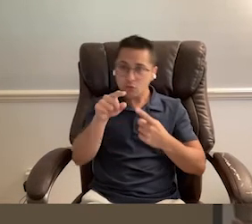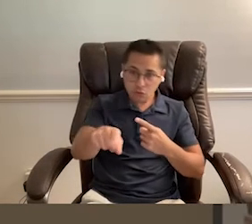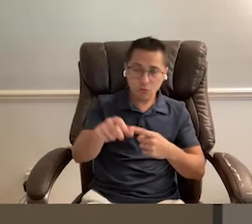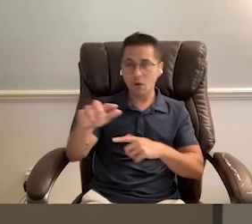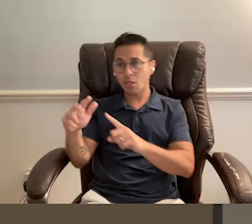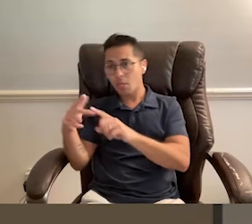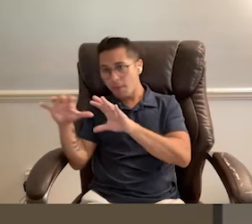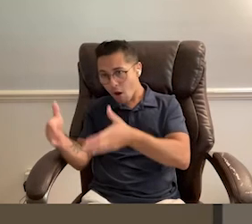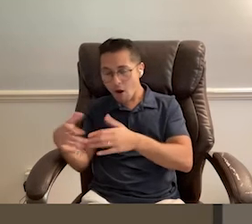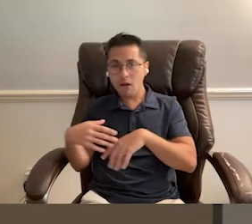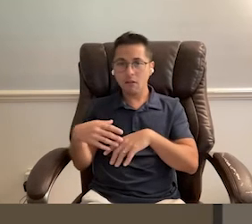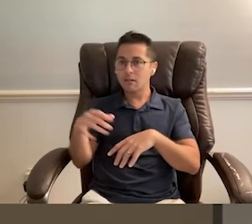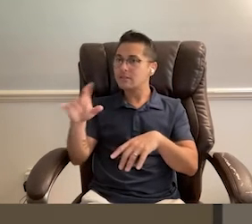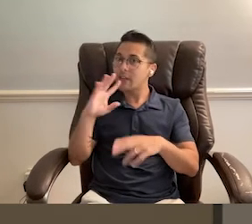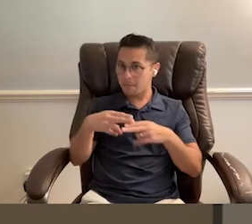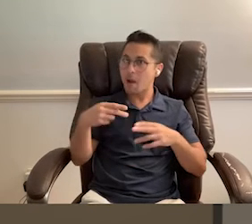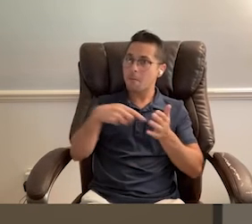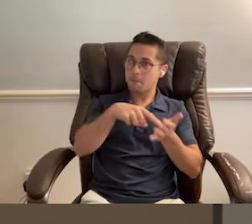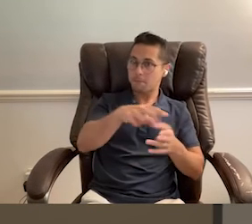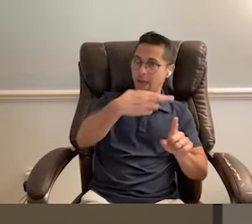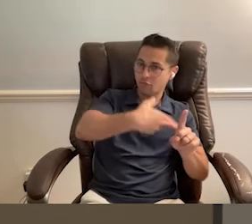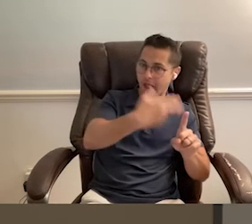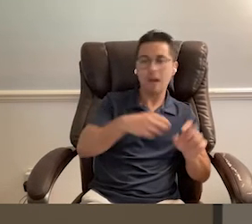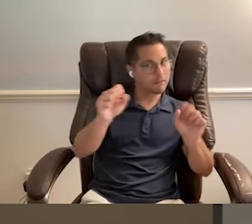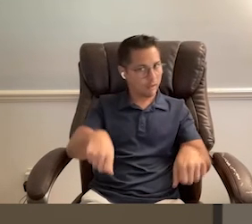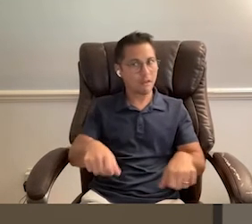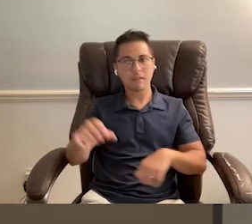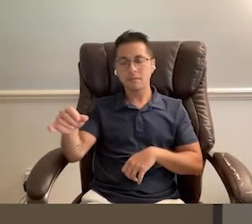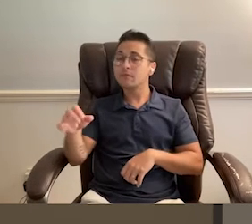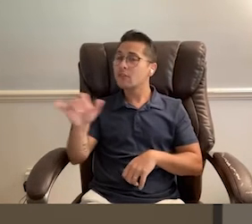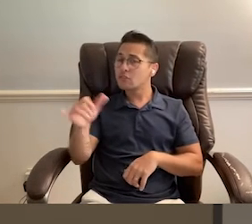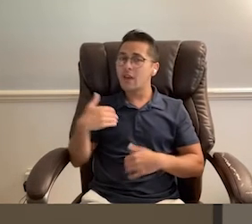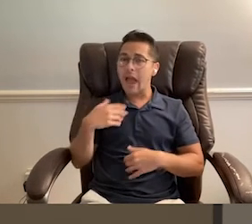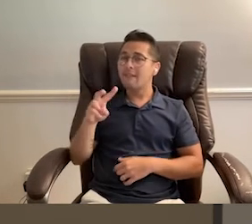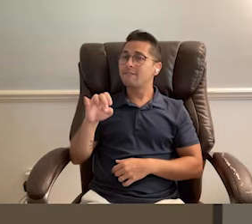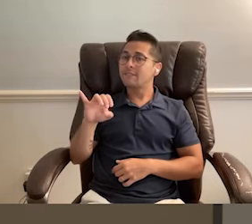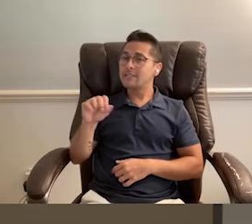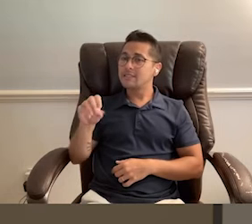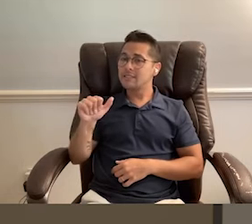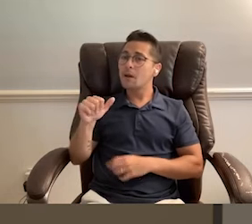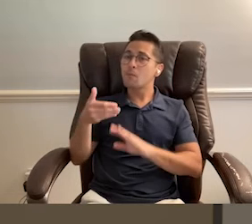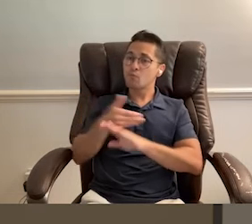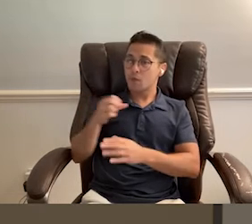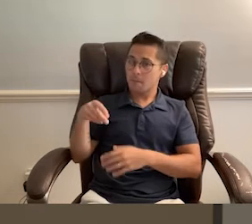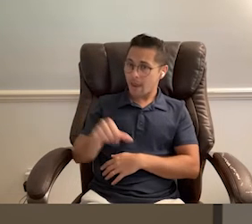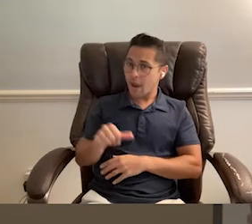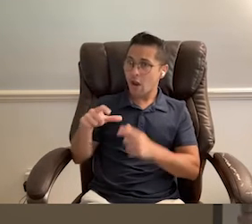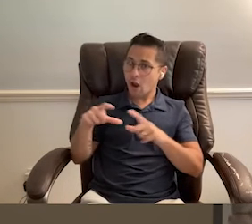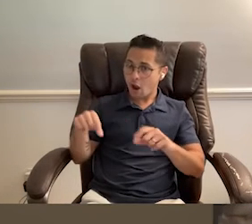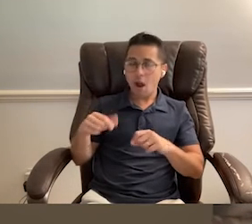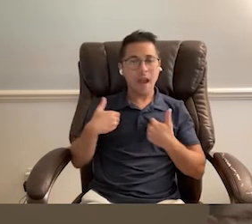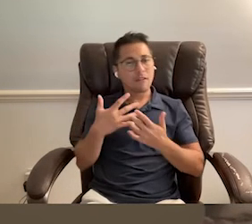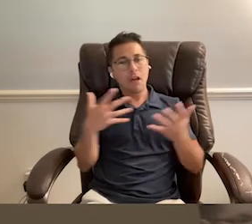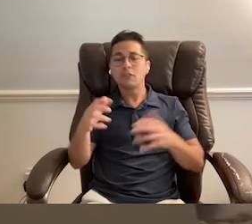online, send a check that way. But we also have an optional ABLE Visa prepaid card. And we see a lot of like transitional families and families that are wanting to